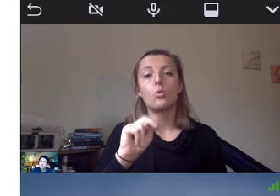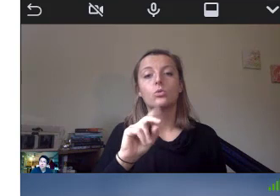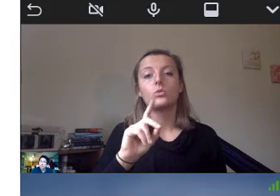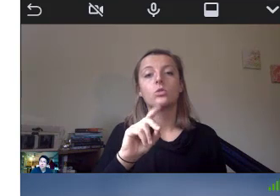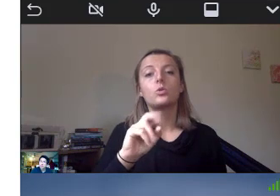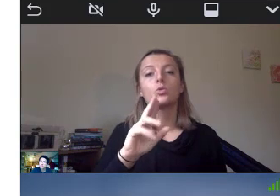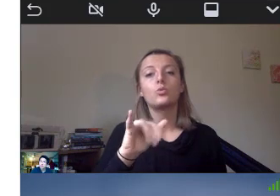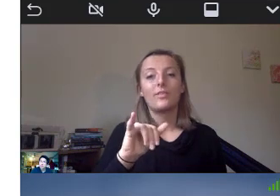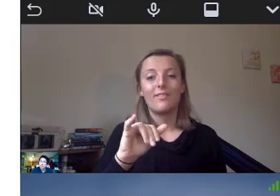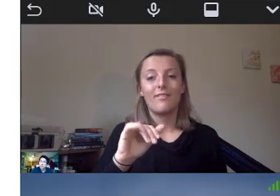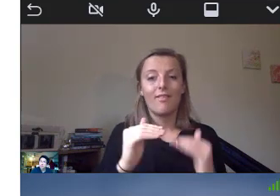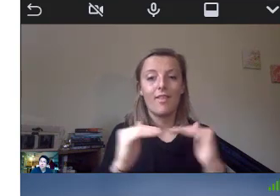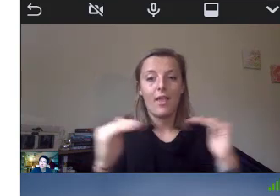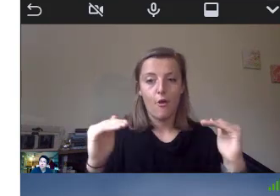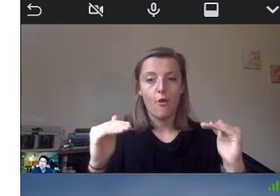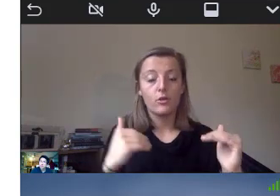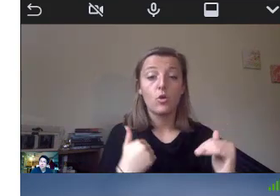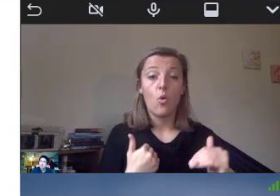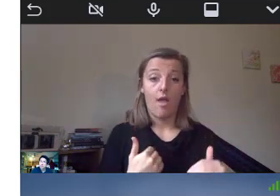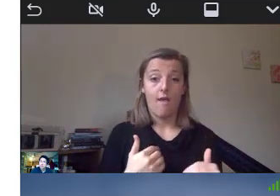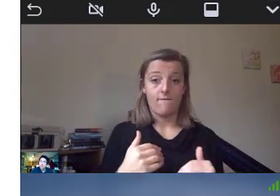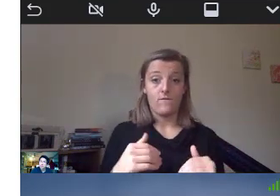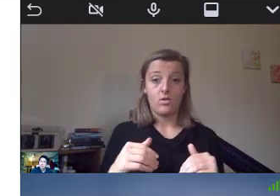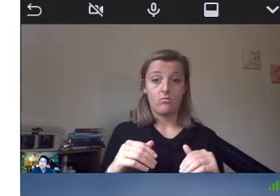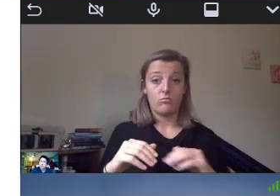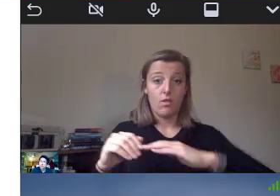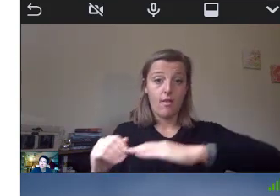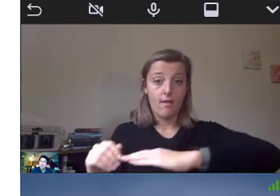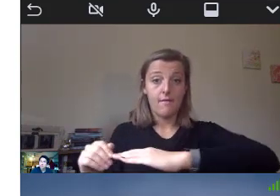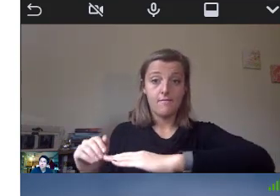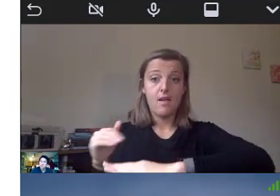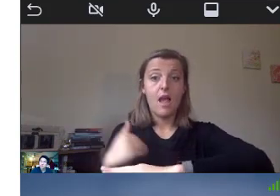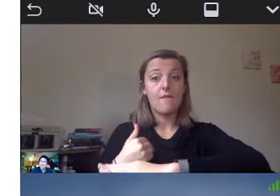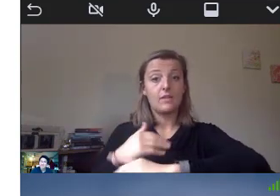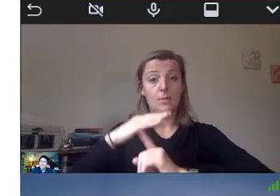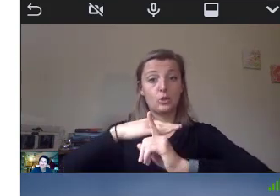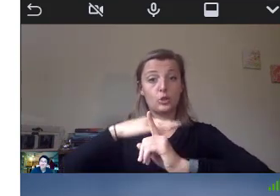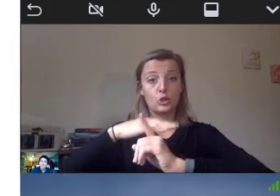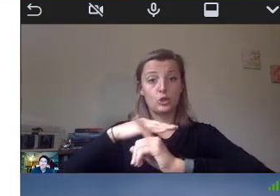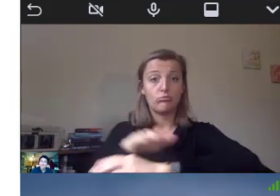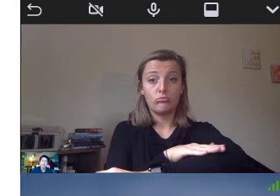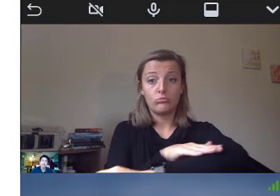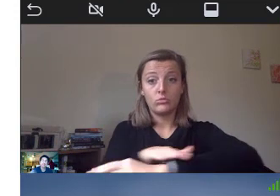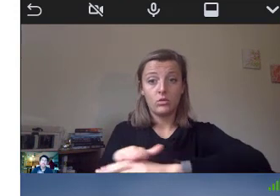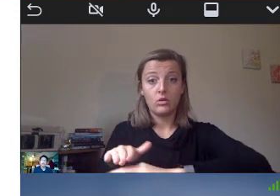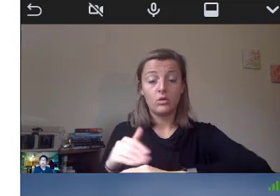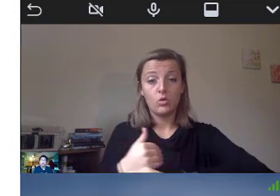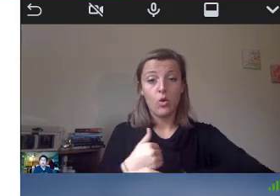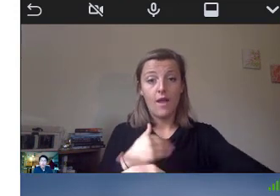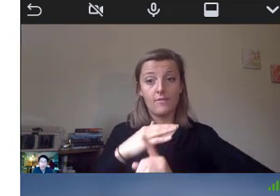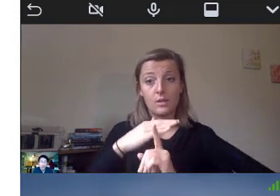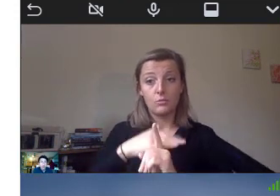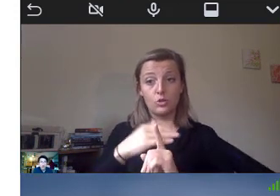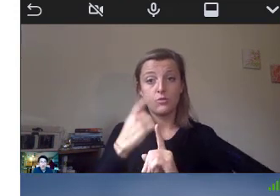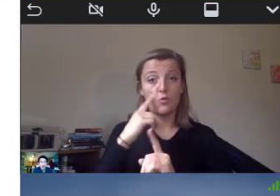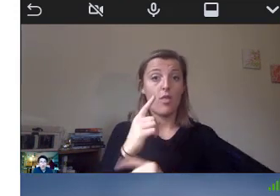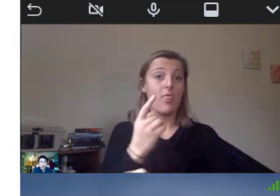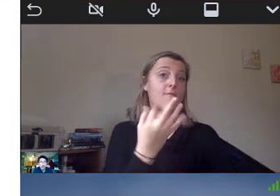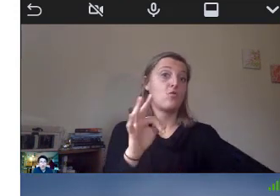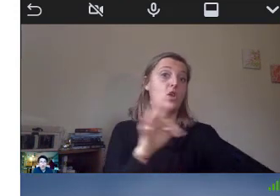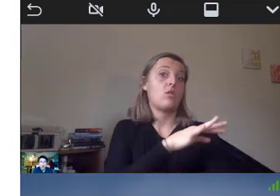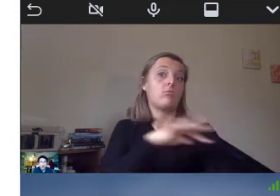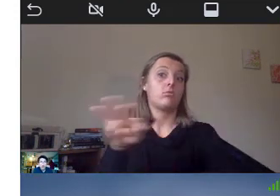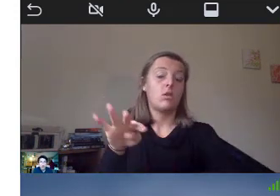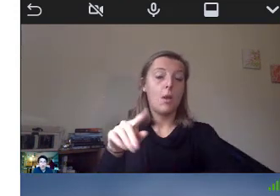plate and it has a particular temperature, right? There's a temperature at the free stream, but there's also a temperature at the plate. And